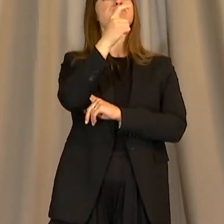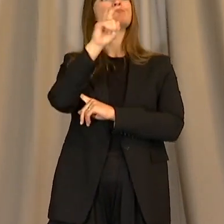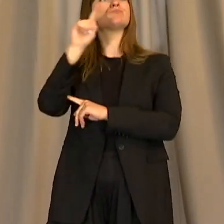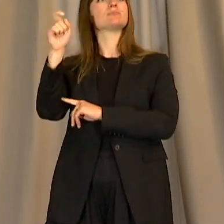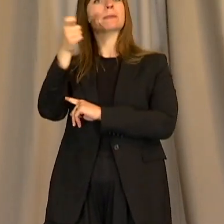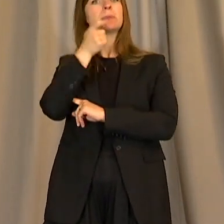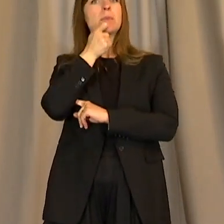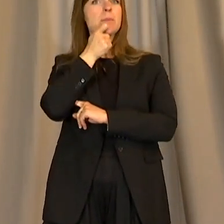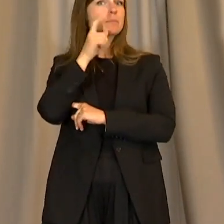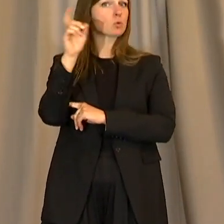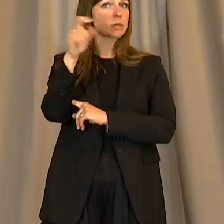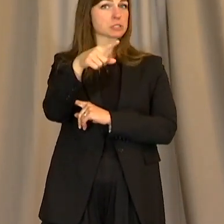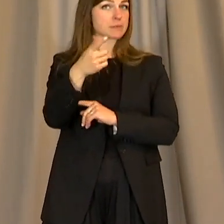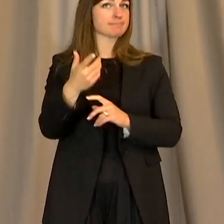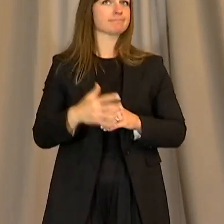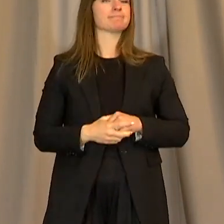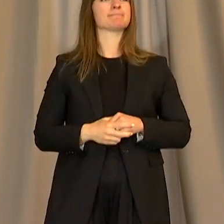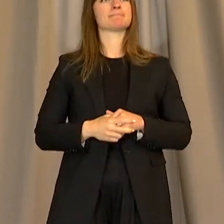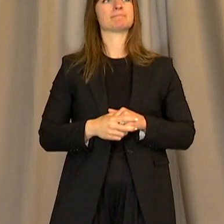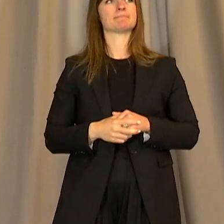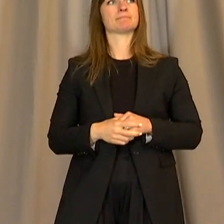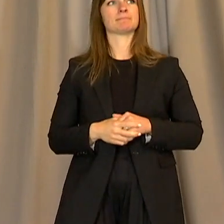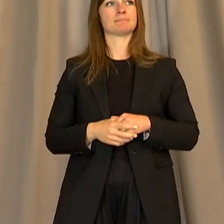has a question.